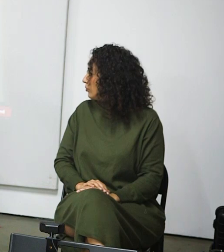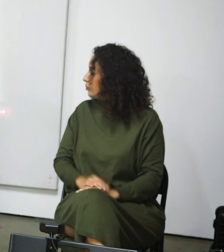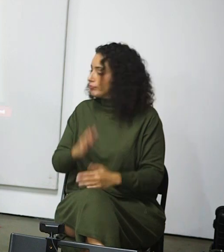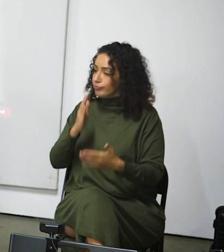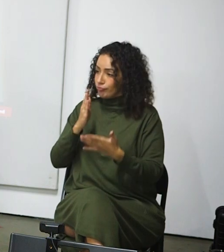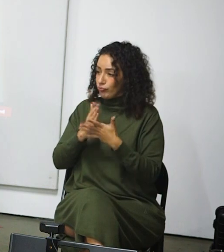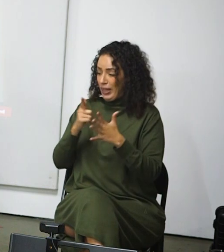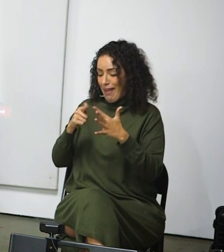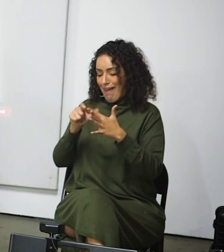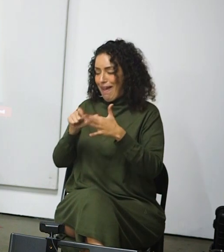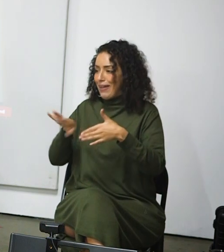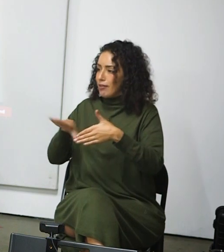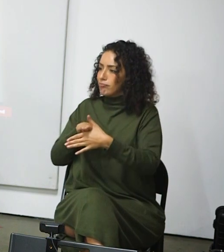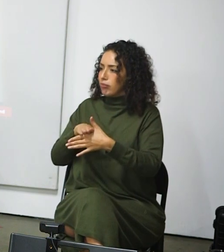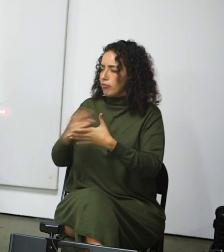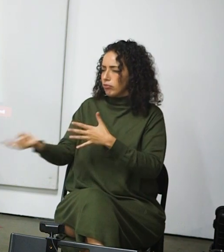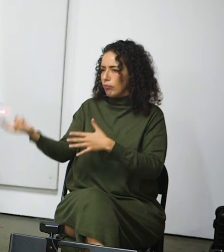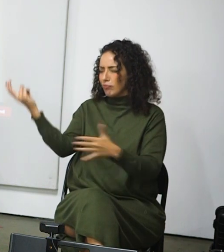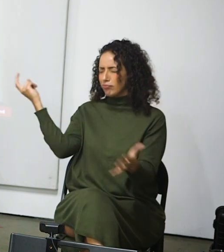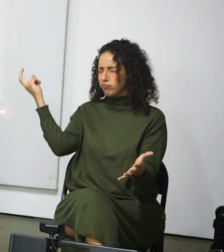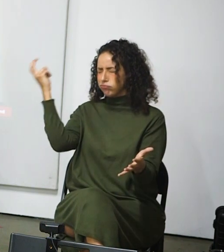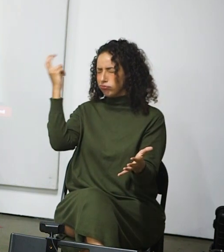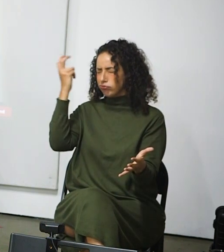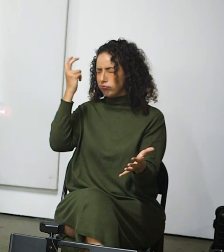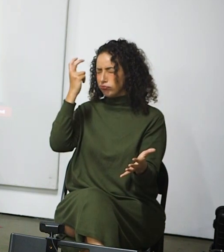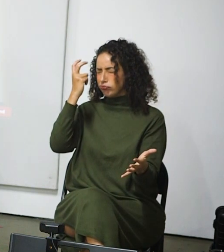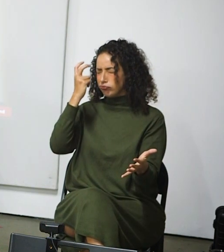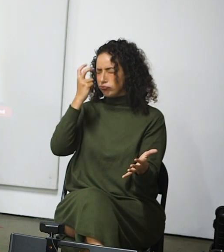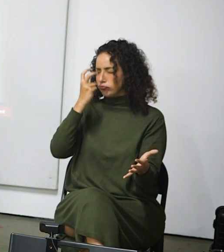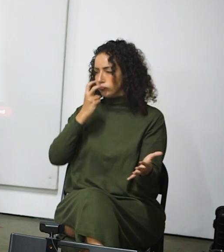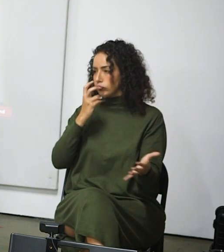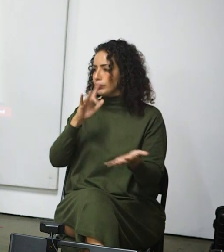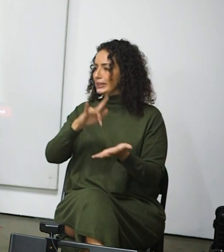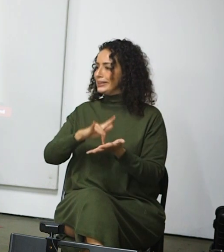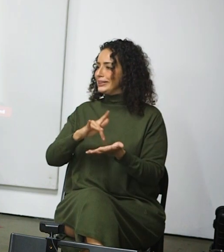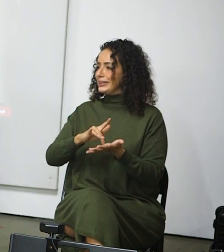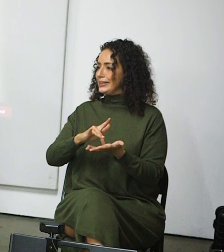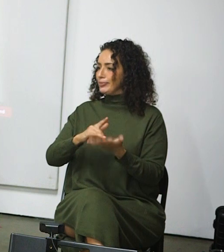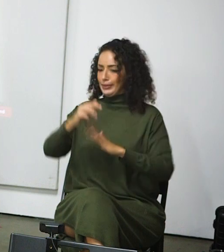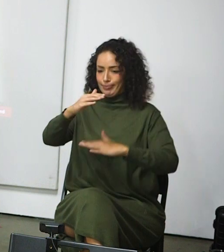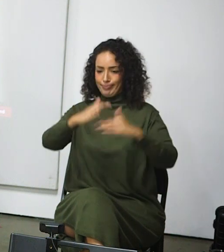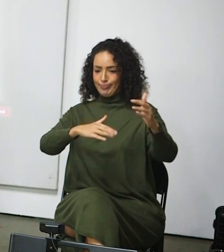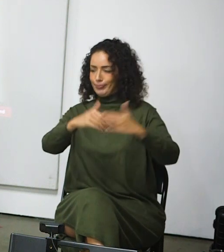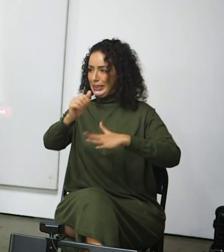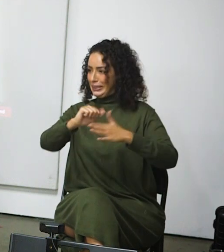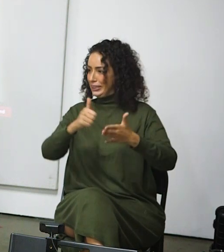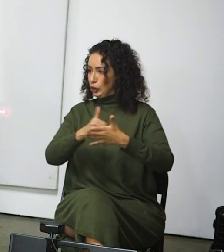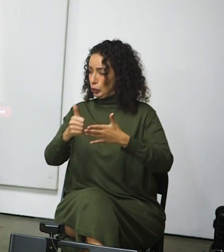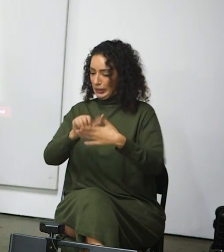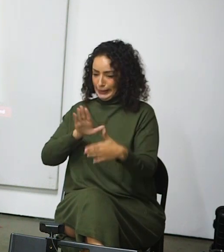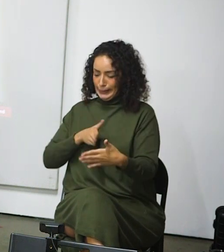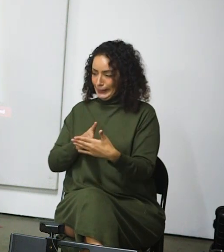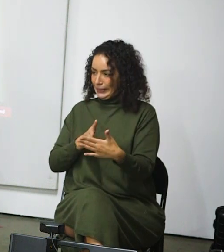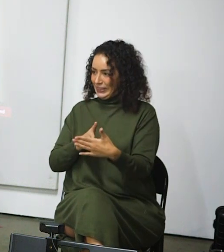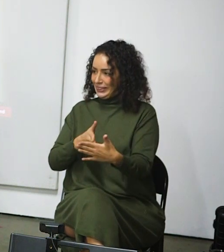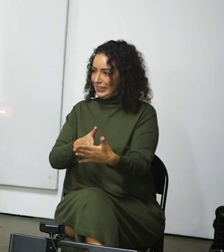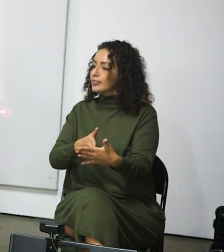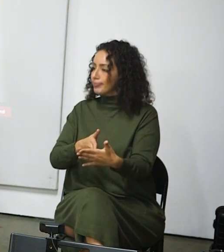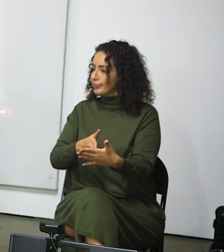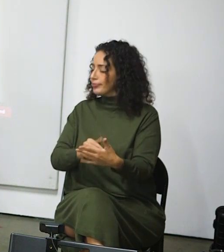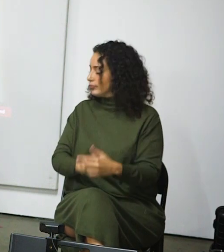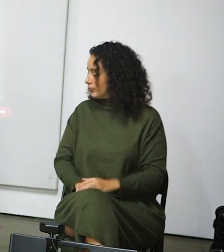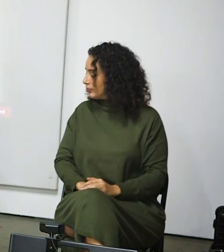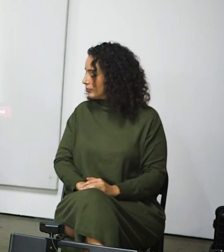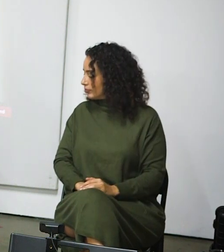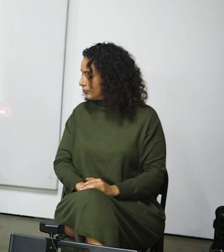medieval city, so they're often really not accessible, but they are actually off their own back,